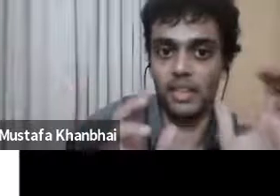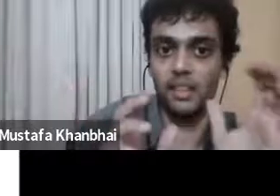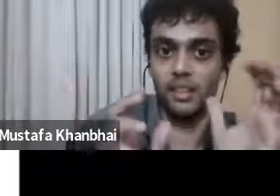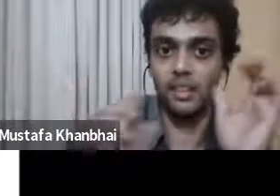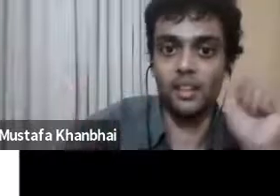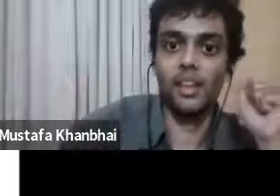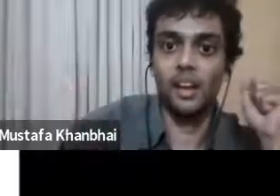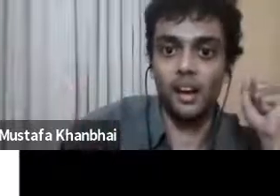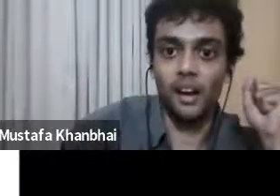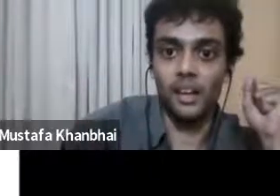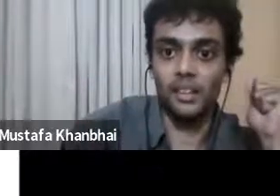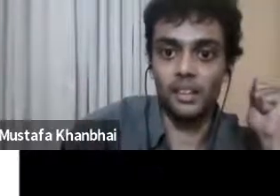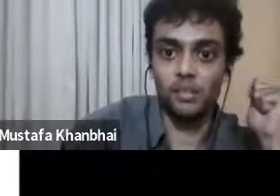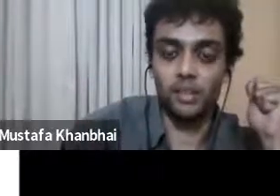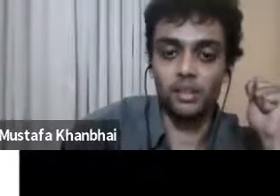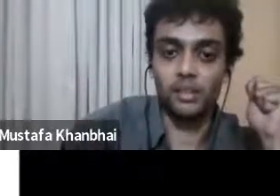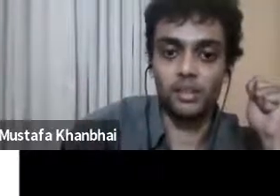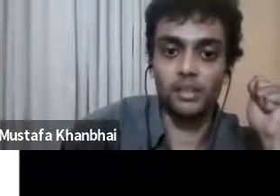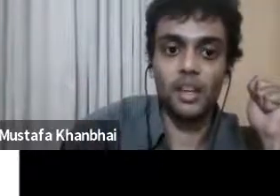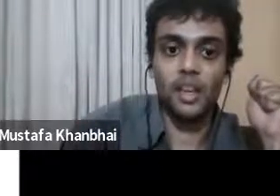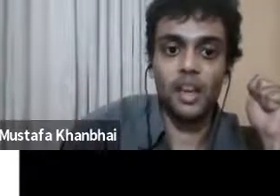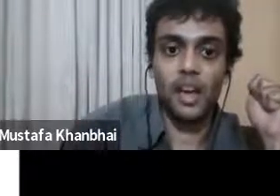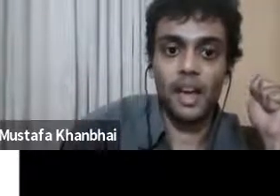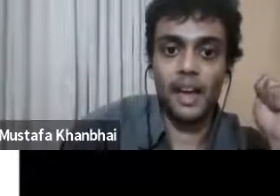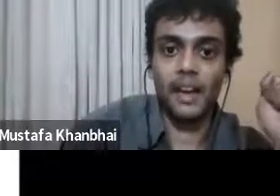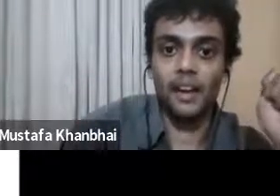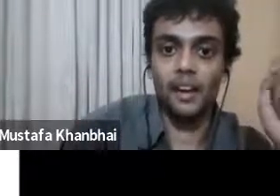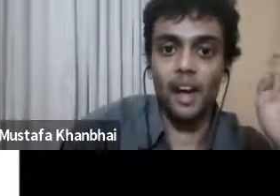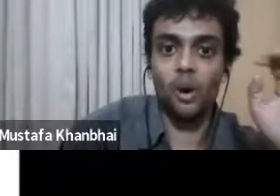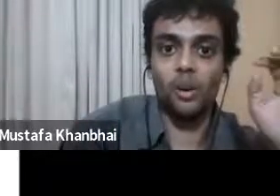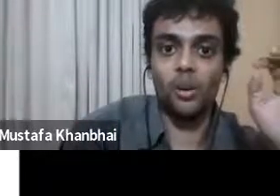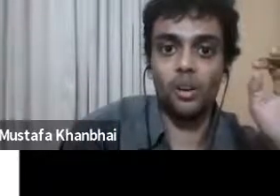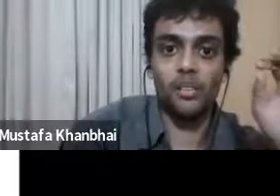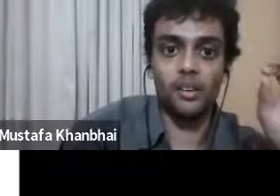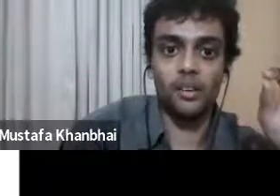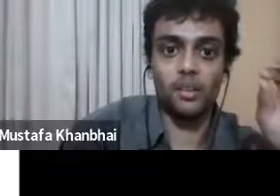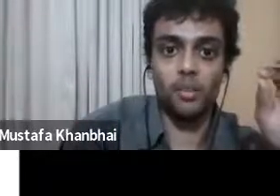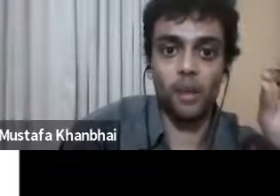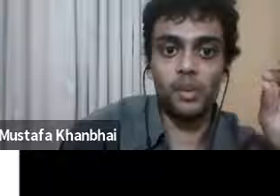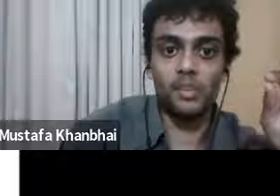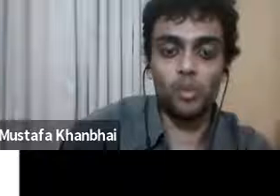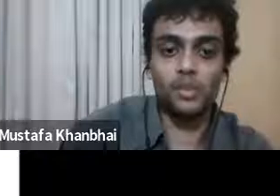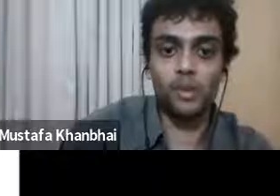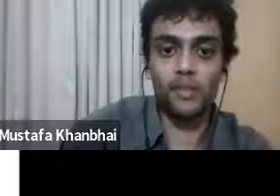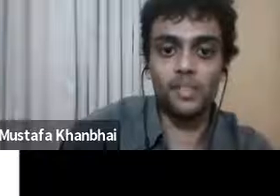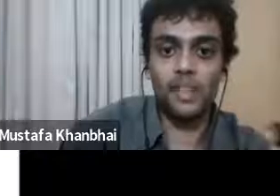birds in these branches, and how the palm trees almost seem to have this kind